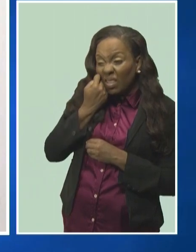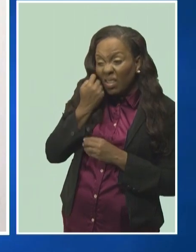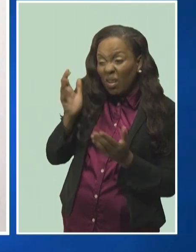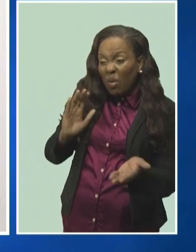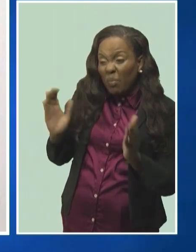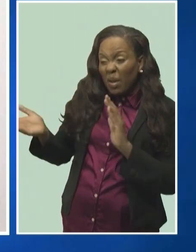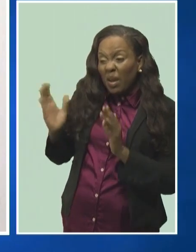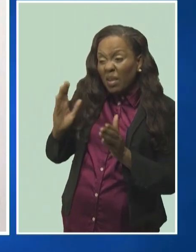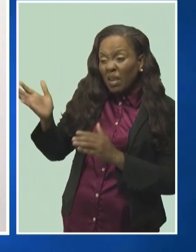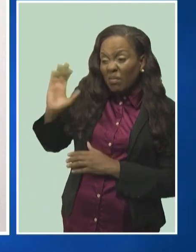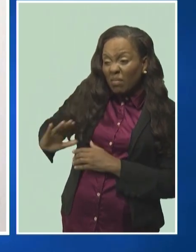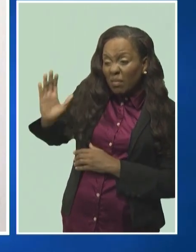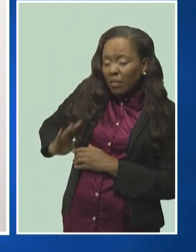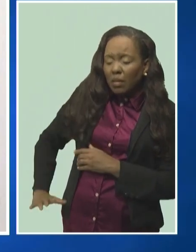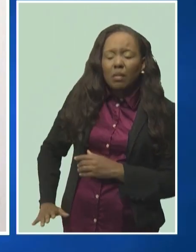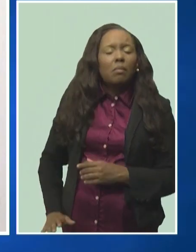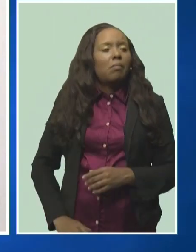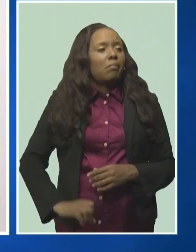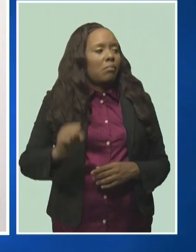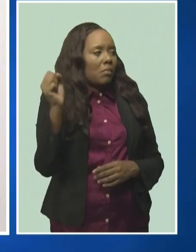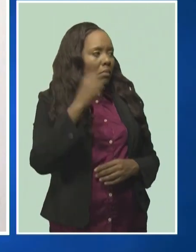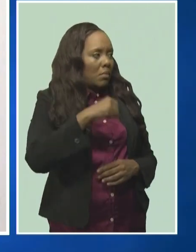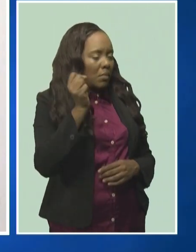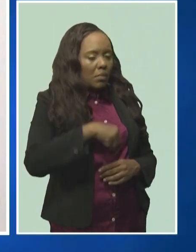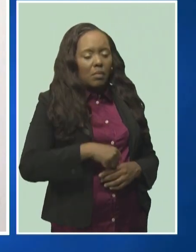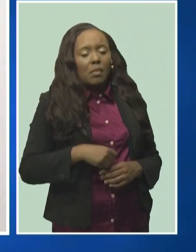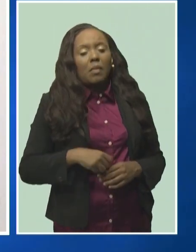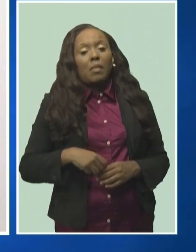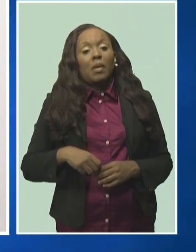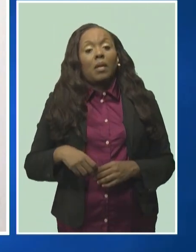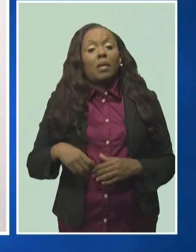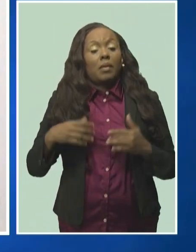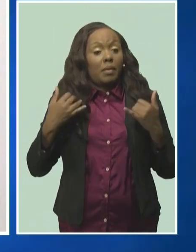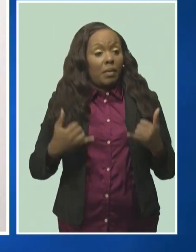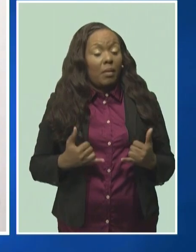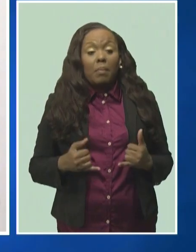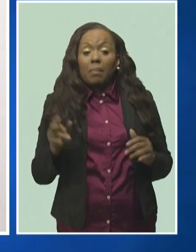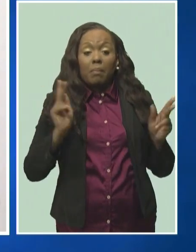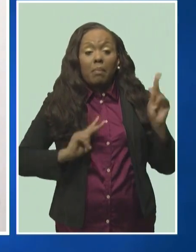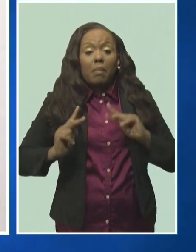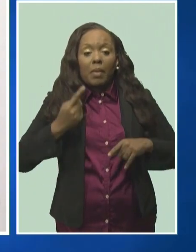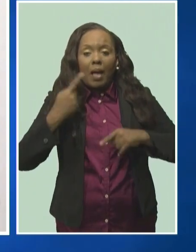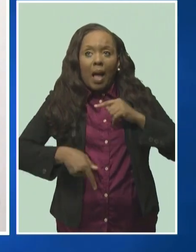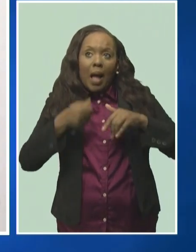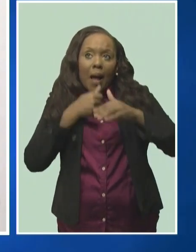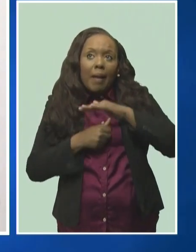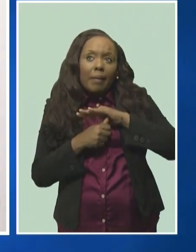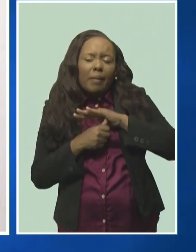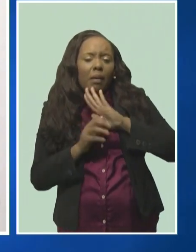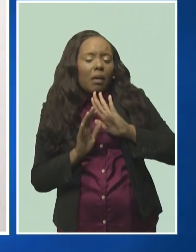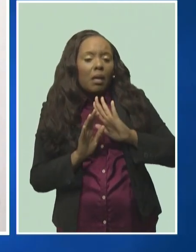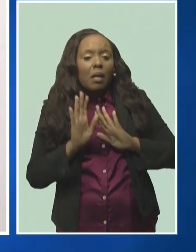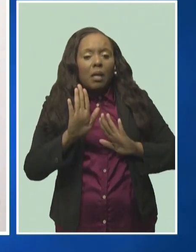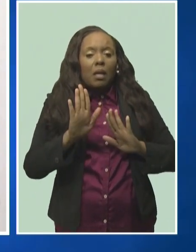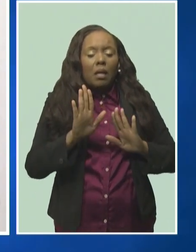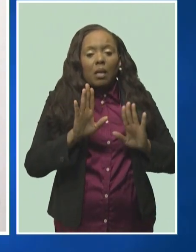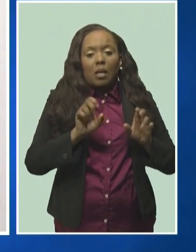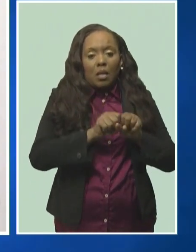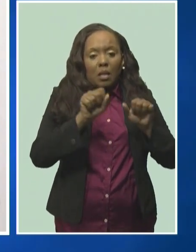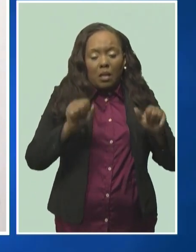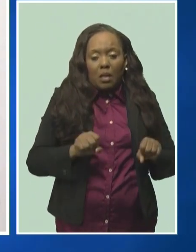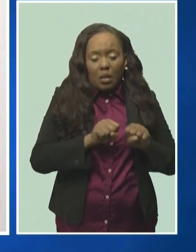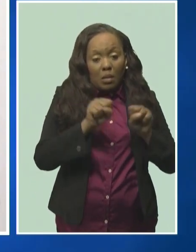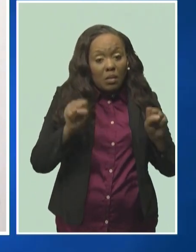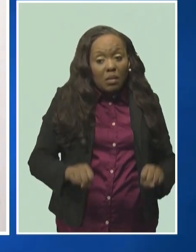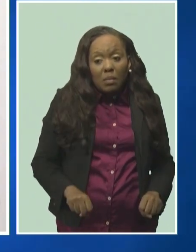Yes, but I think the situation is that you cannot hide anymore. The situation has lent itself that either your system is down, based